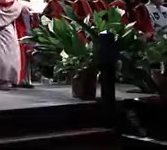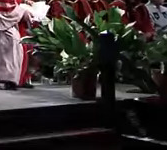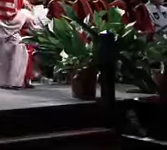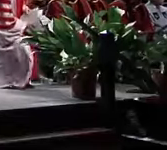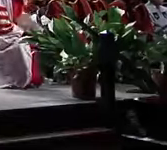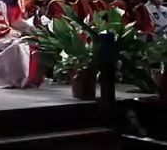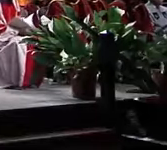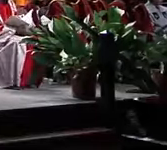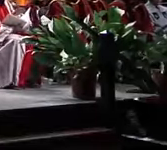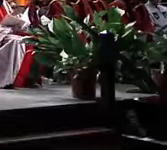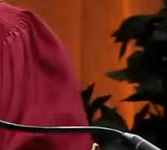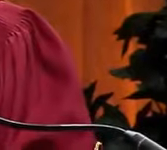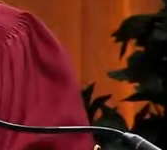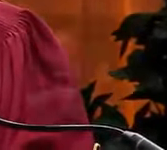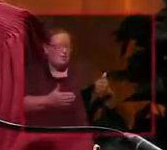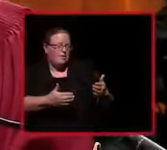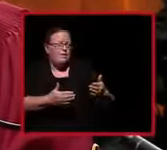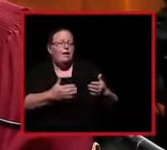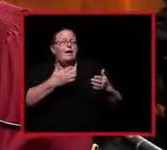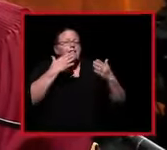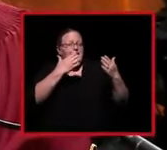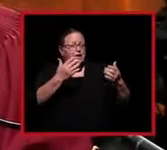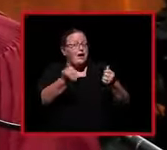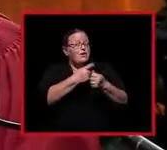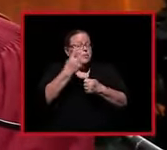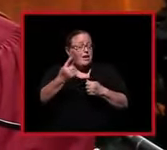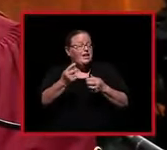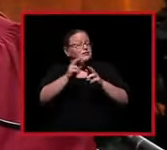Thank you. Is everyone ready?